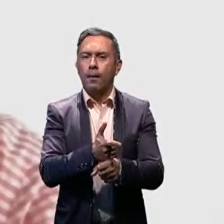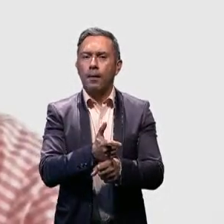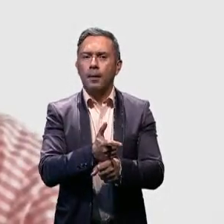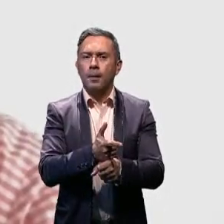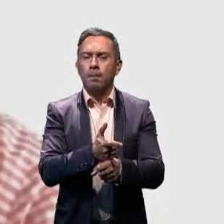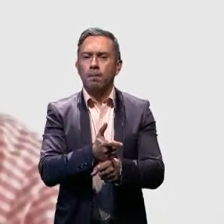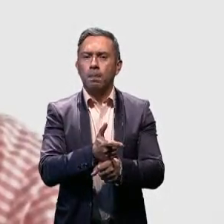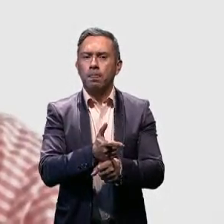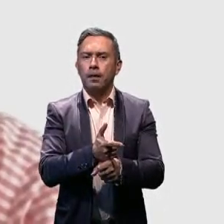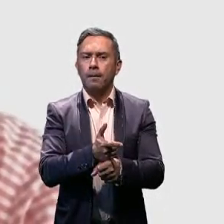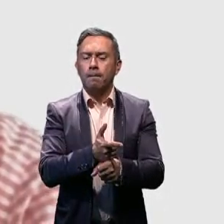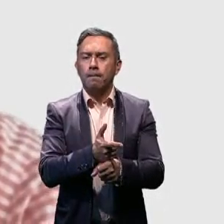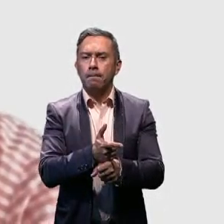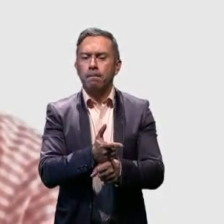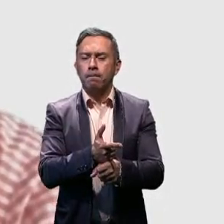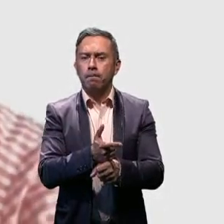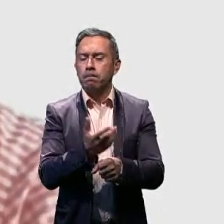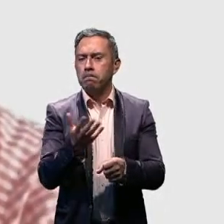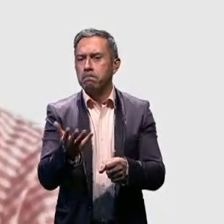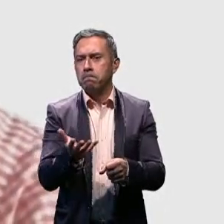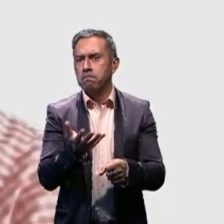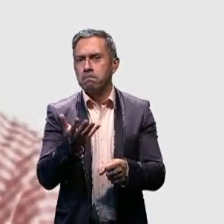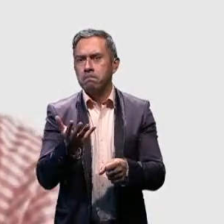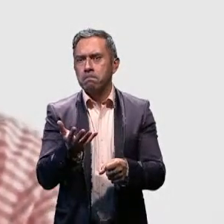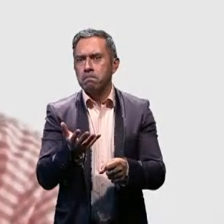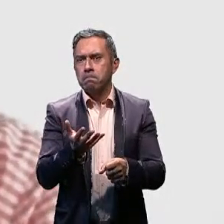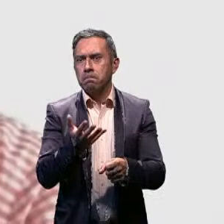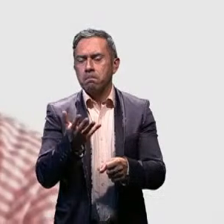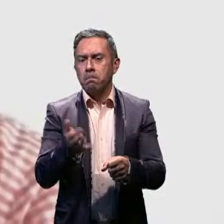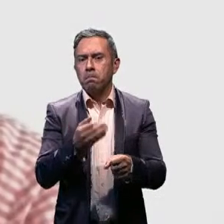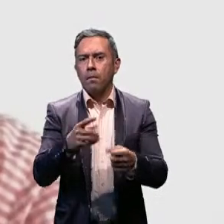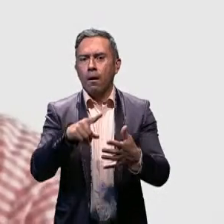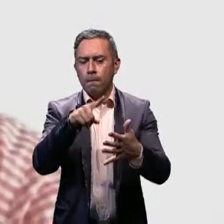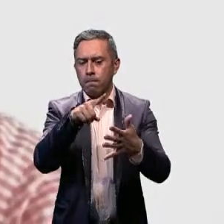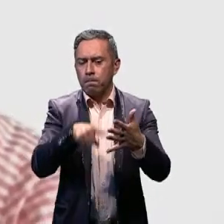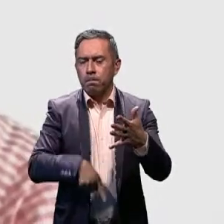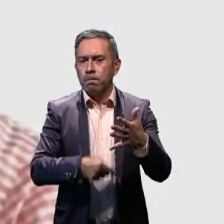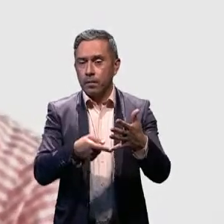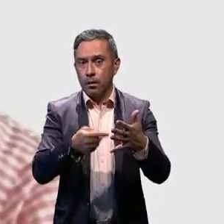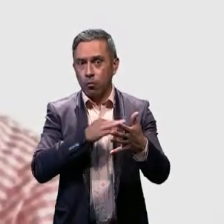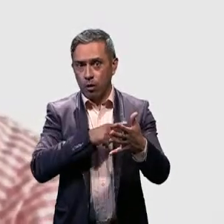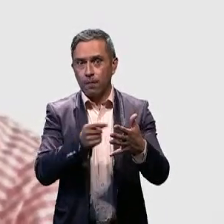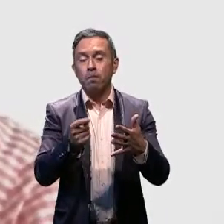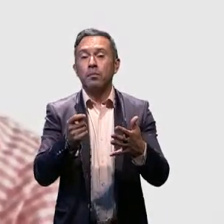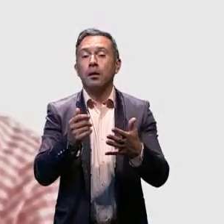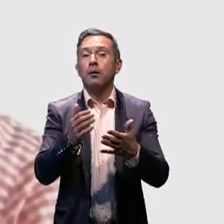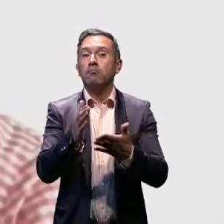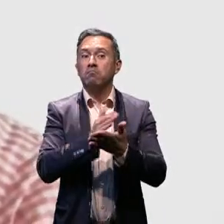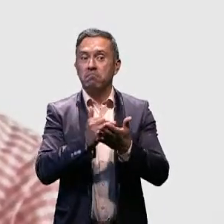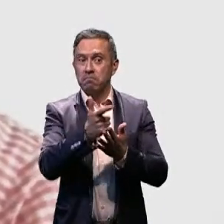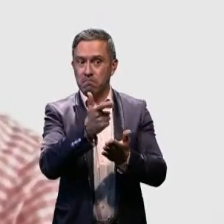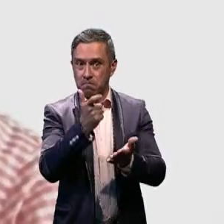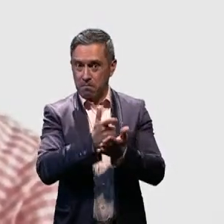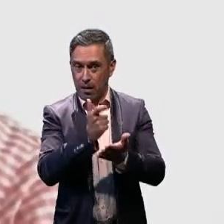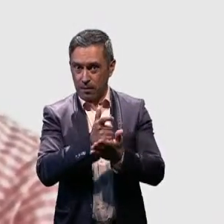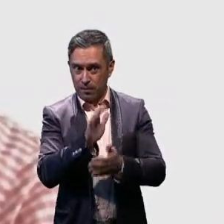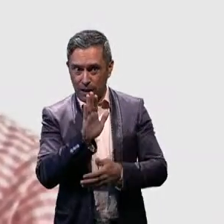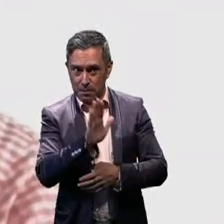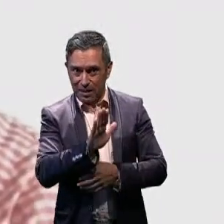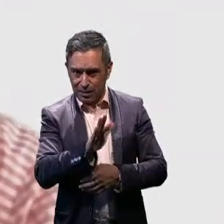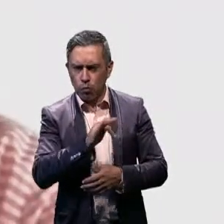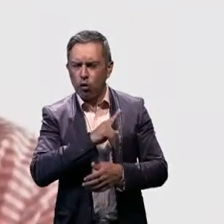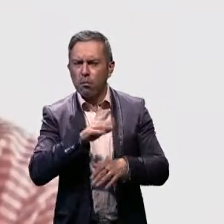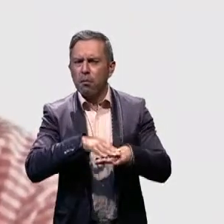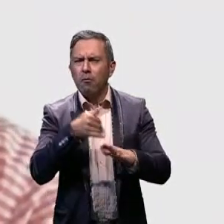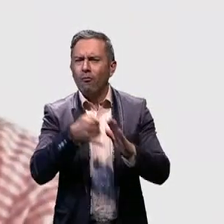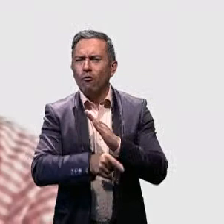inclusion in order to know which is the degree of depth of the threats